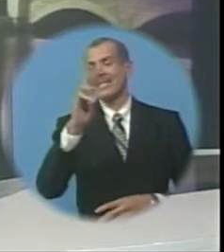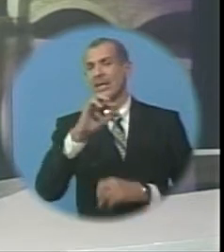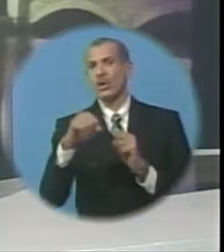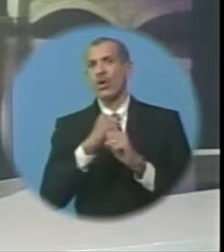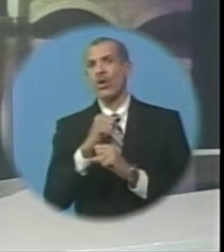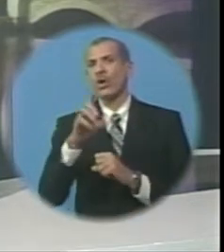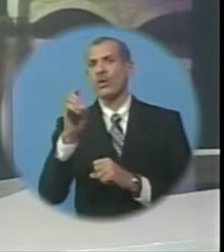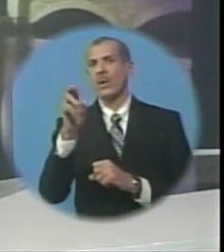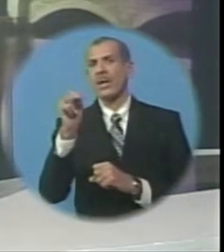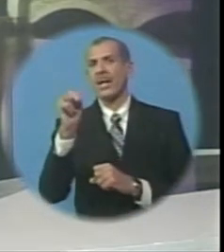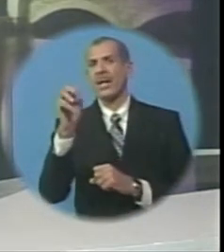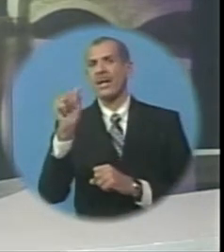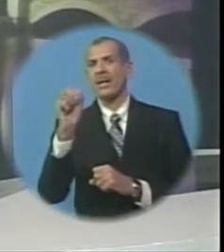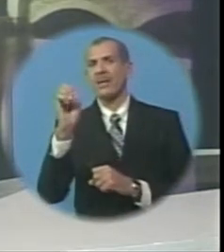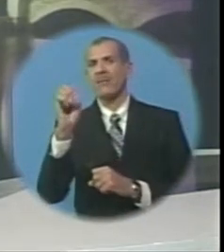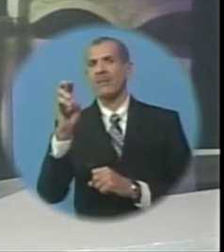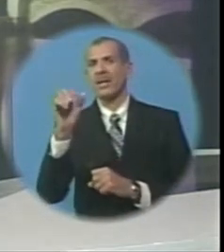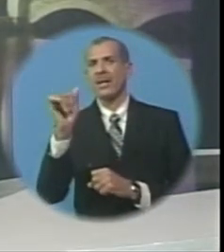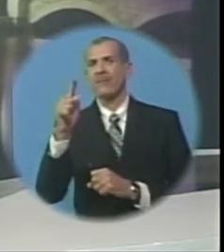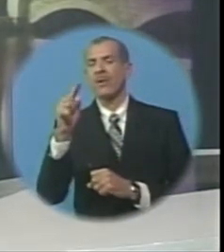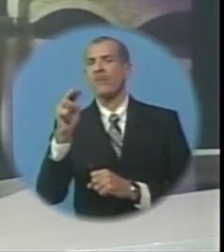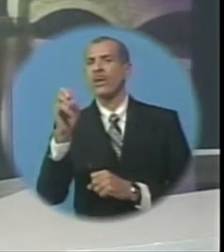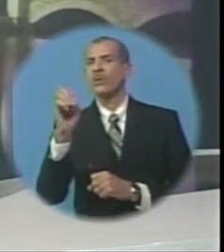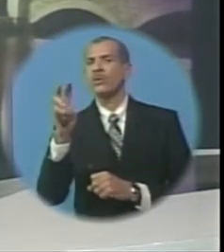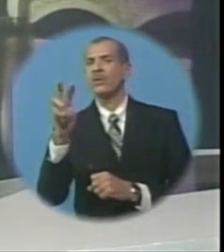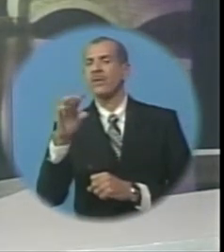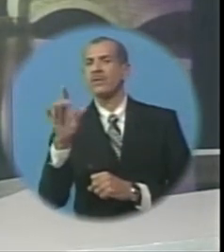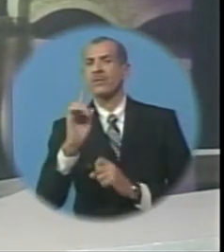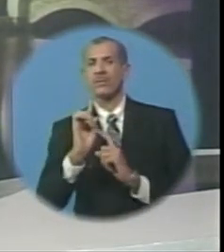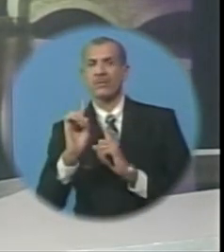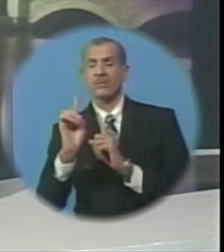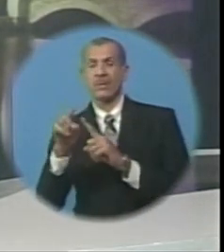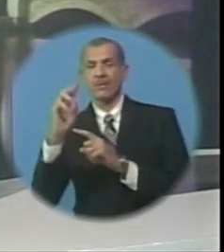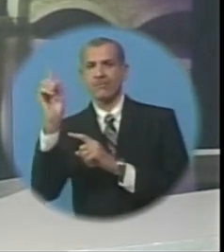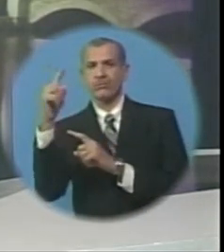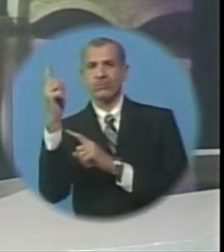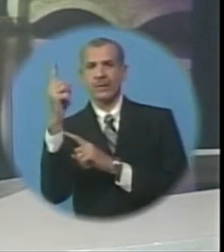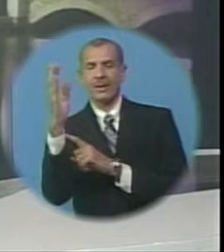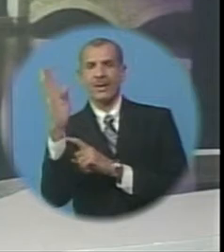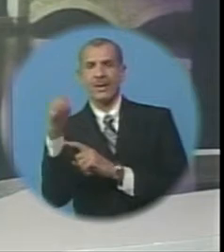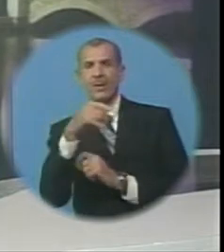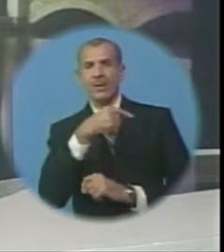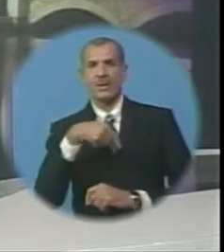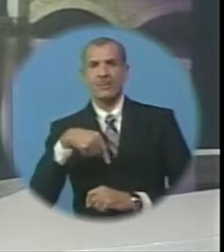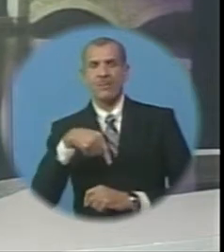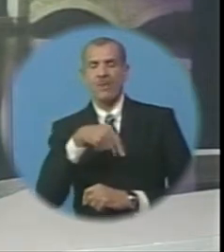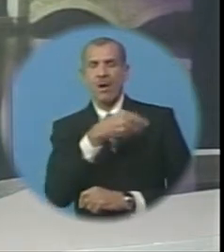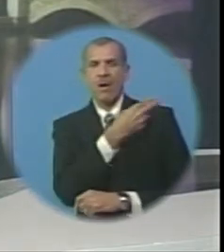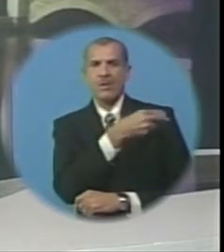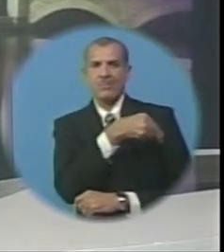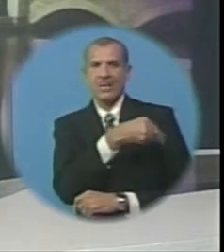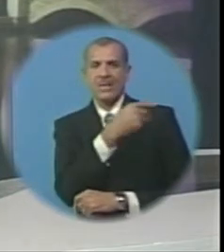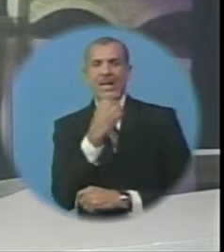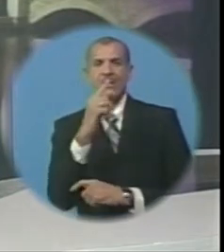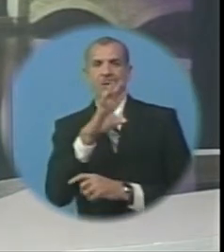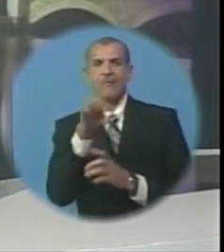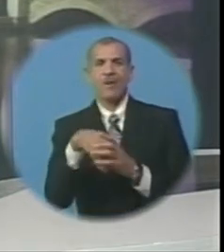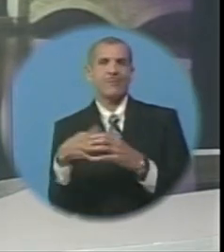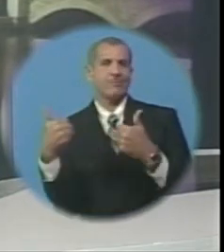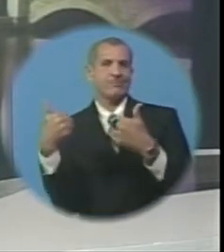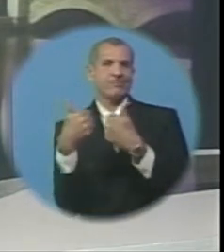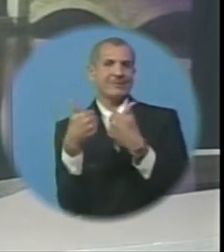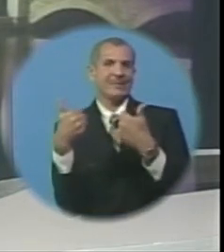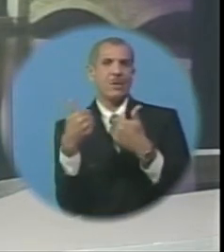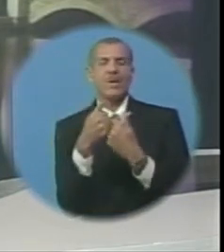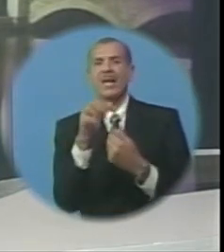56-year-old Donna Eveling of Newton Terrace, Christchurch, had to be taken by ambulance to the Queen Elizabeth Hospital after she was involved in an accident